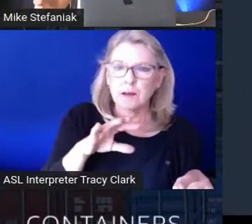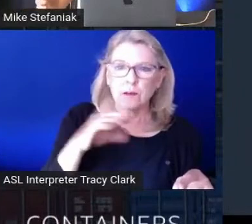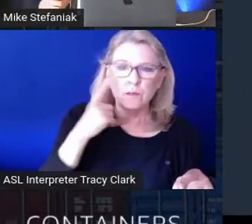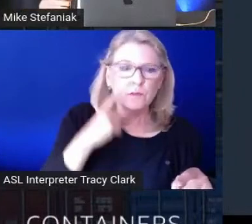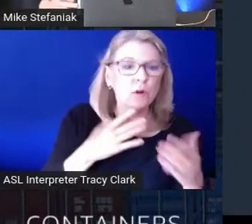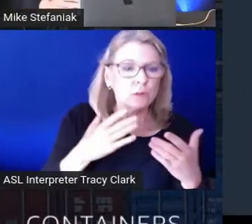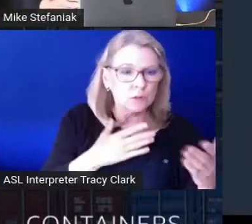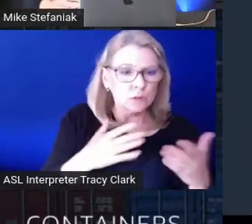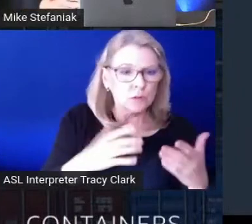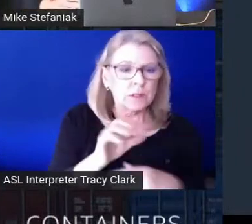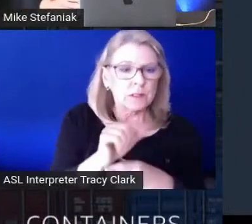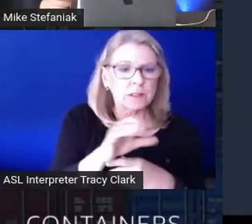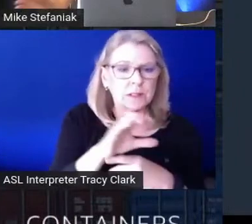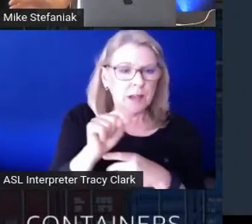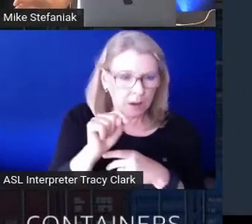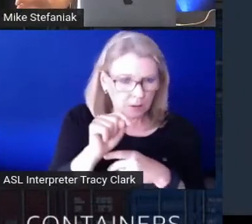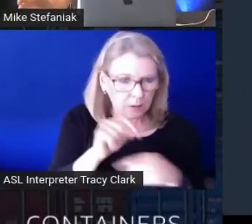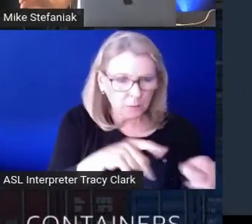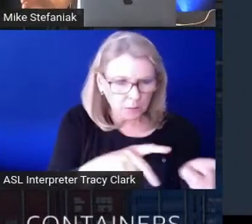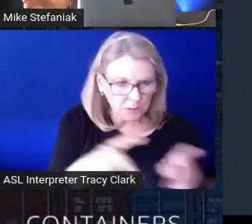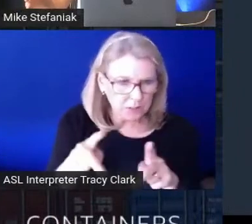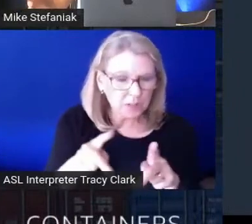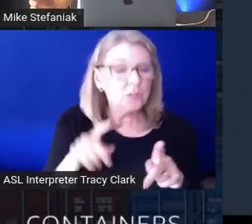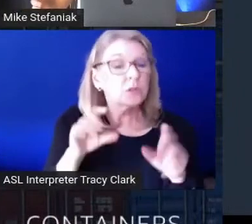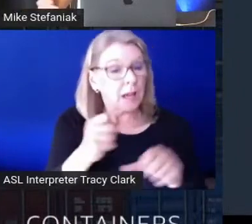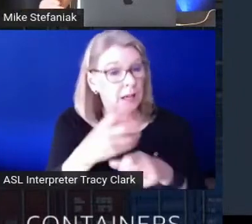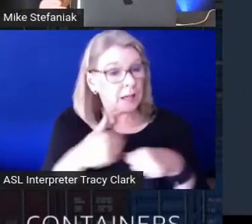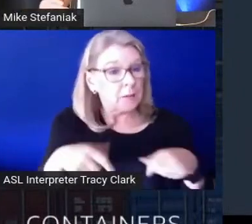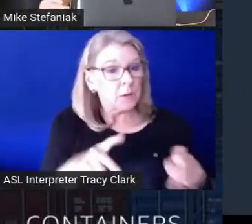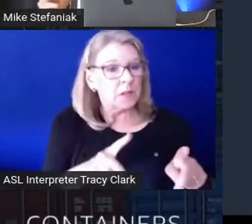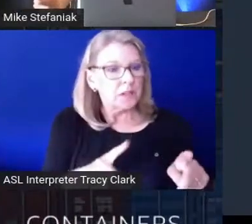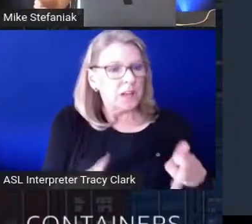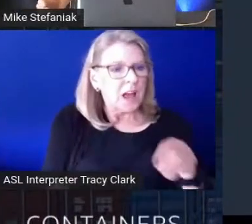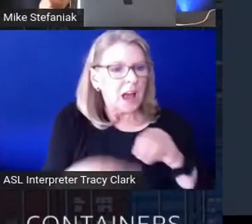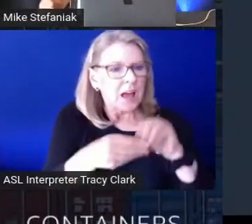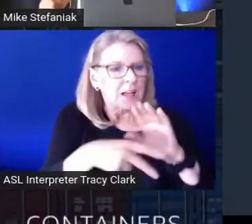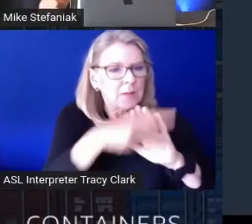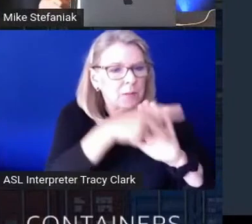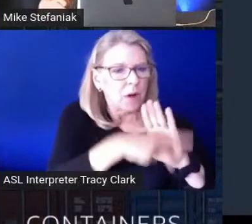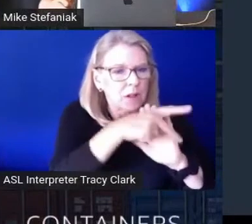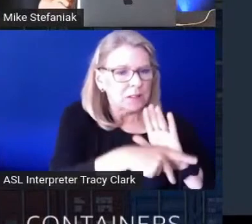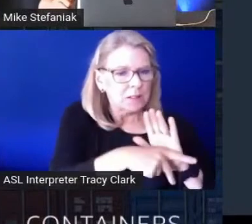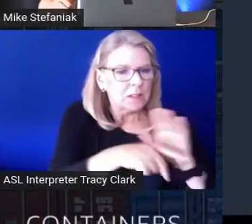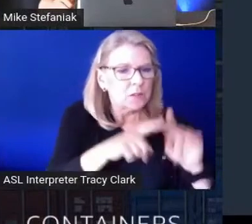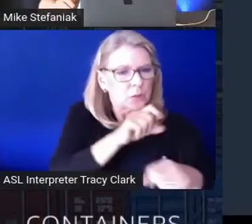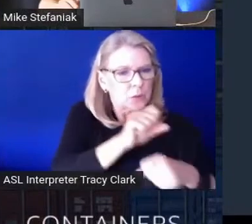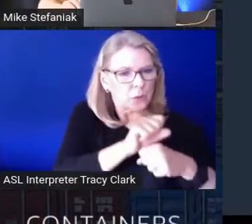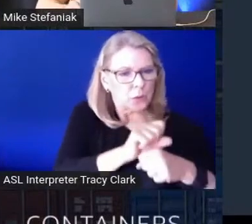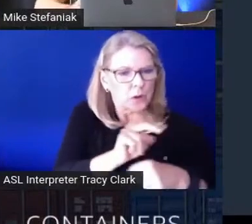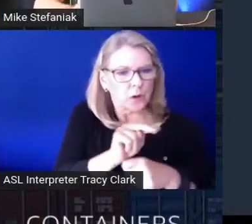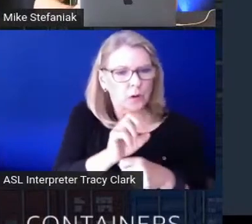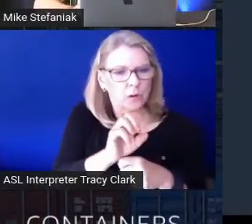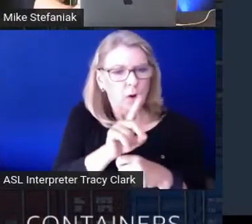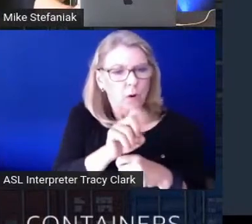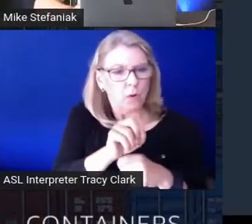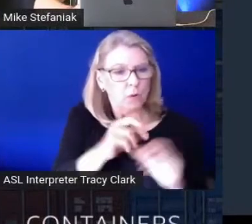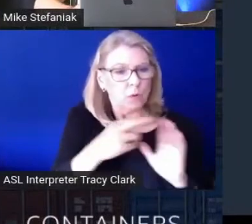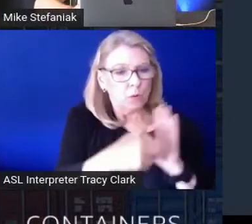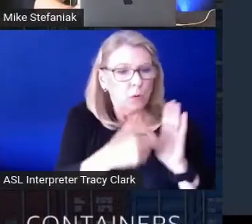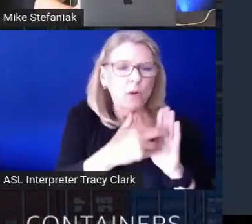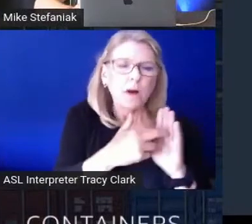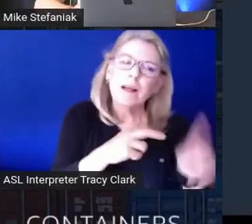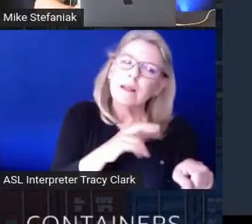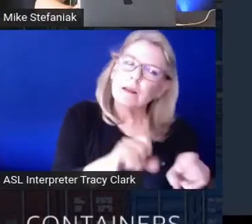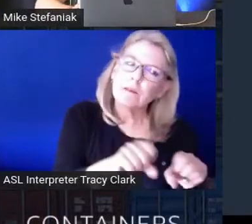your workloads by just adding policies to the worker node role, that really violates the principle of